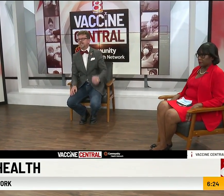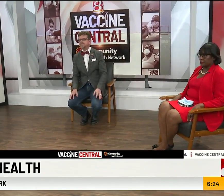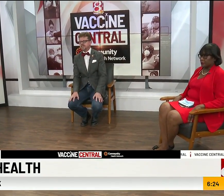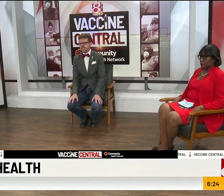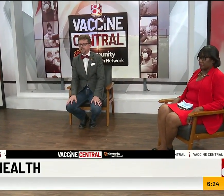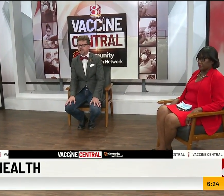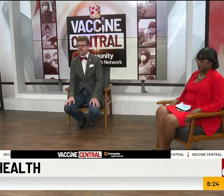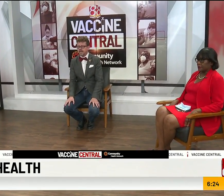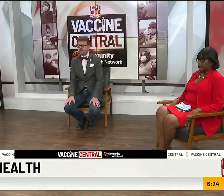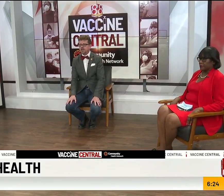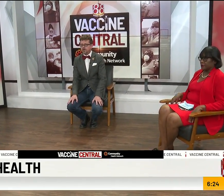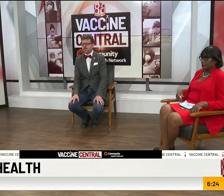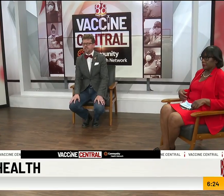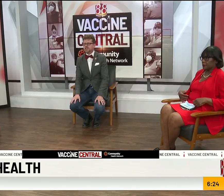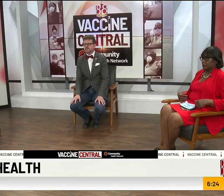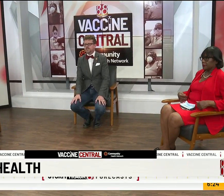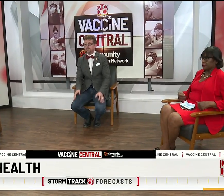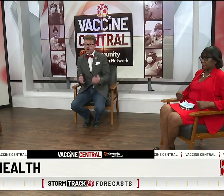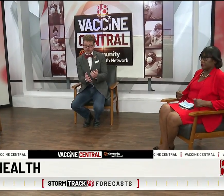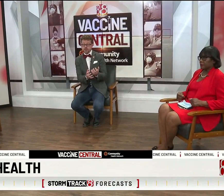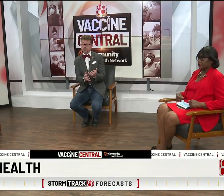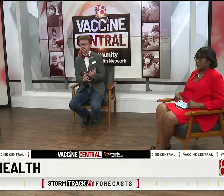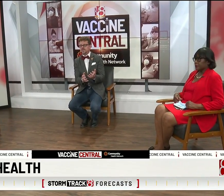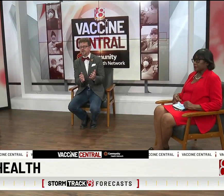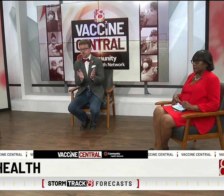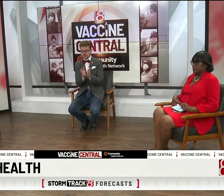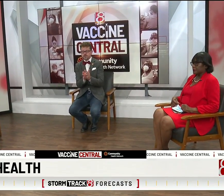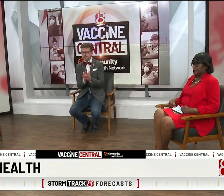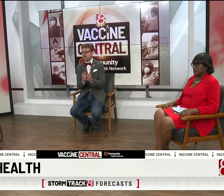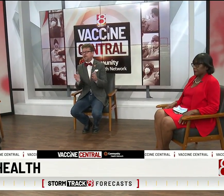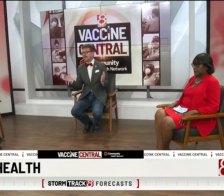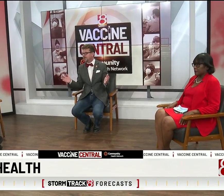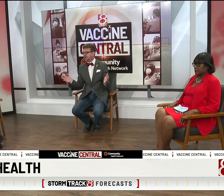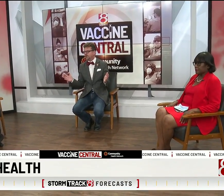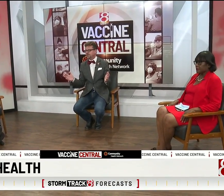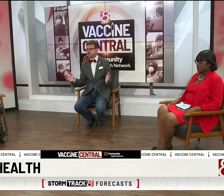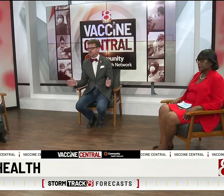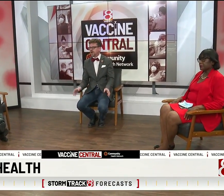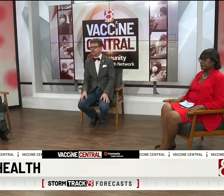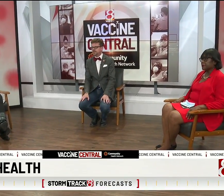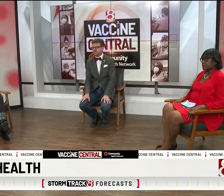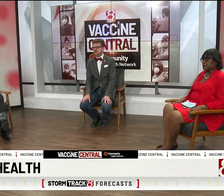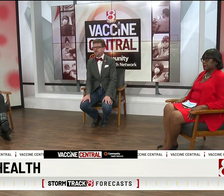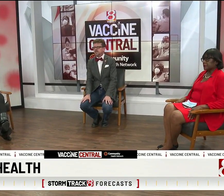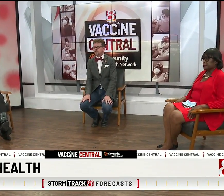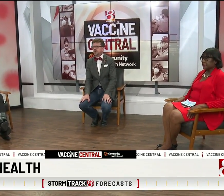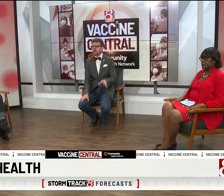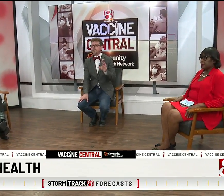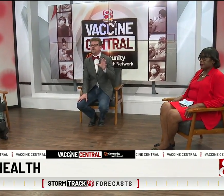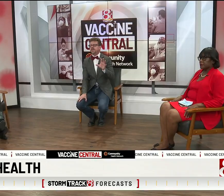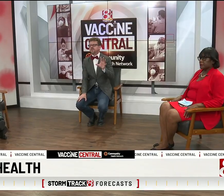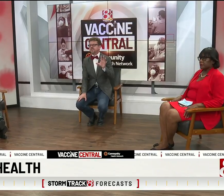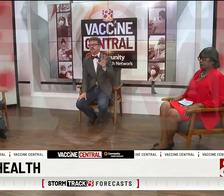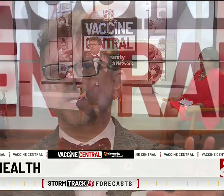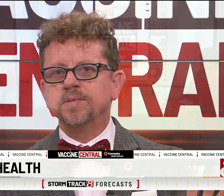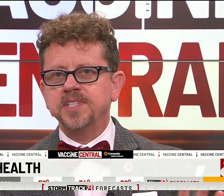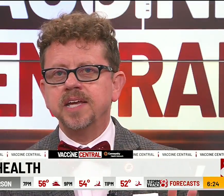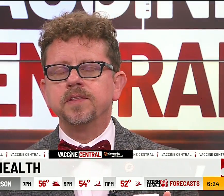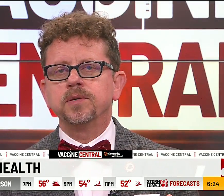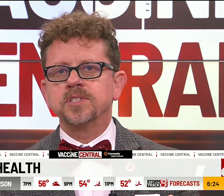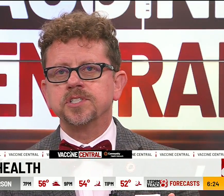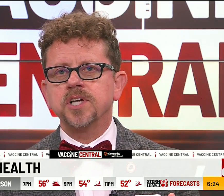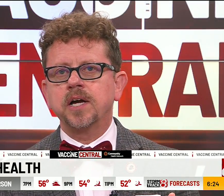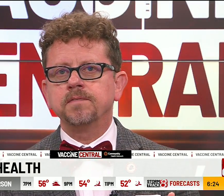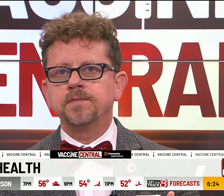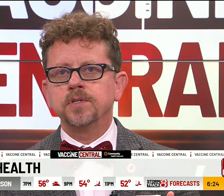of intensity can cause some acute or short-term and longer-term problems. So we want people to understand, we